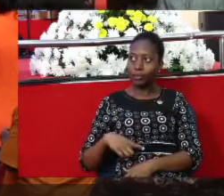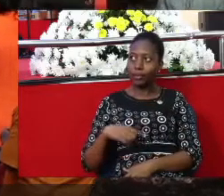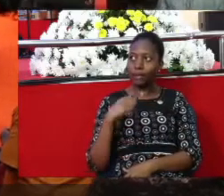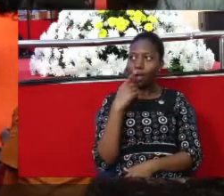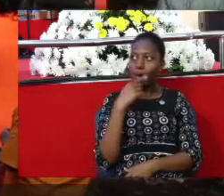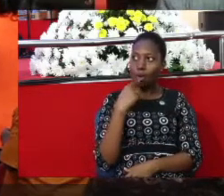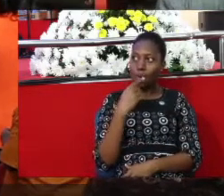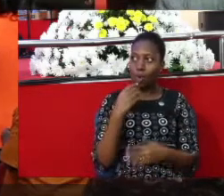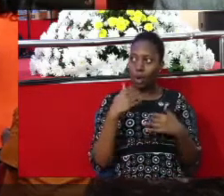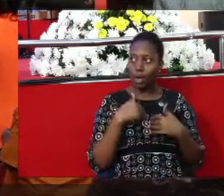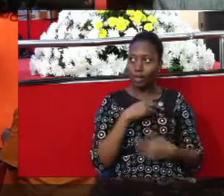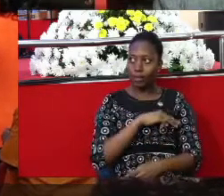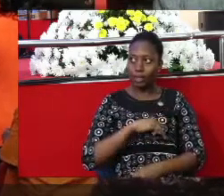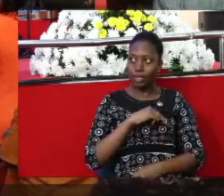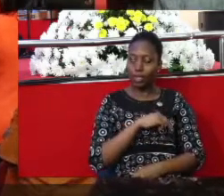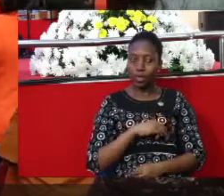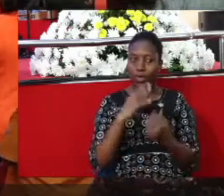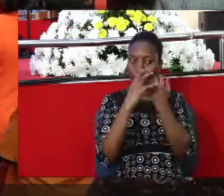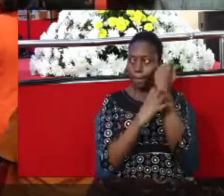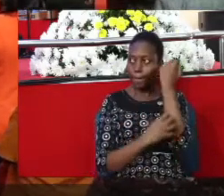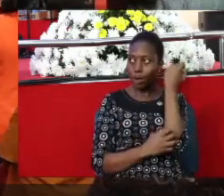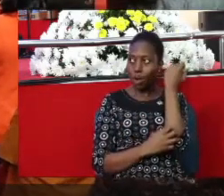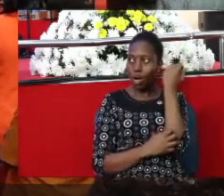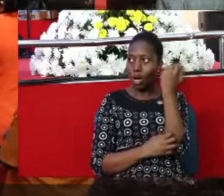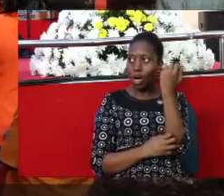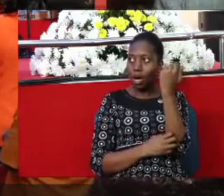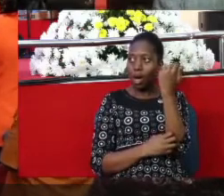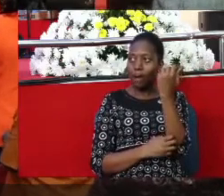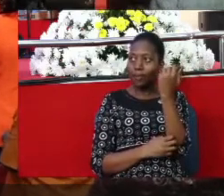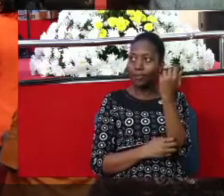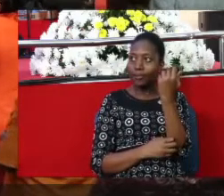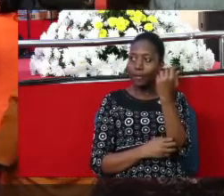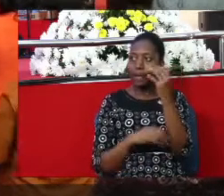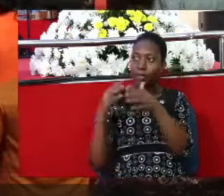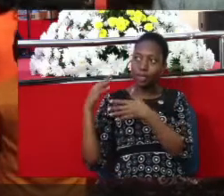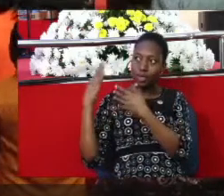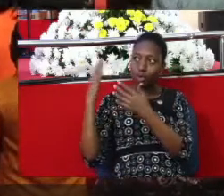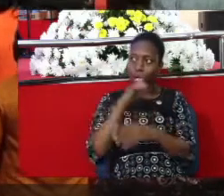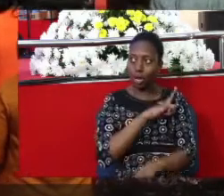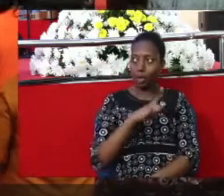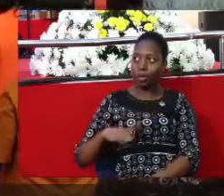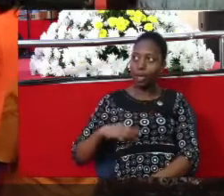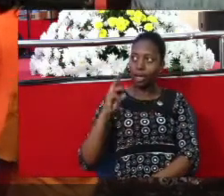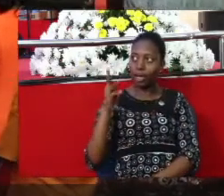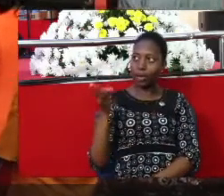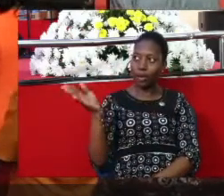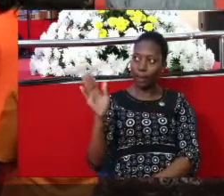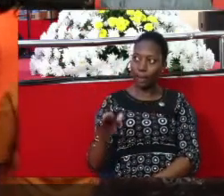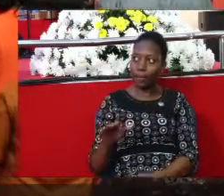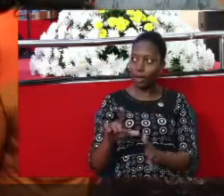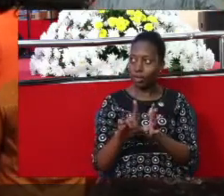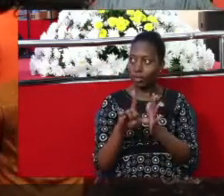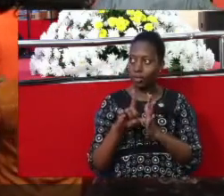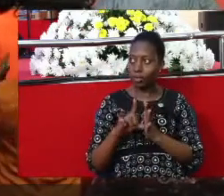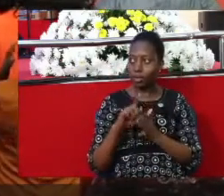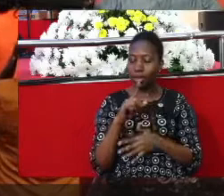has pity on the poor lends to the Lord, and who will pay back what he has given? Hallelujah.